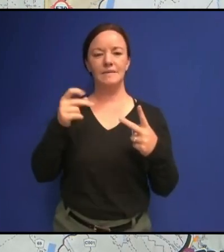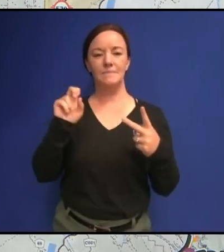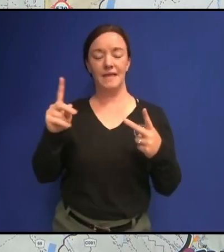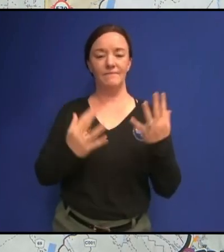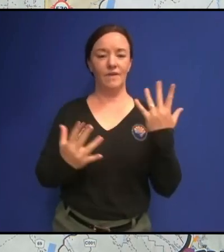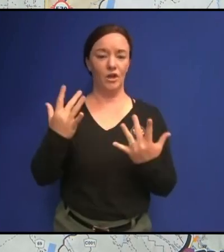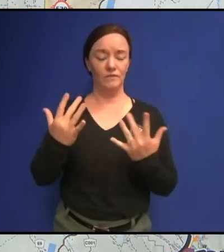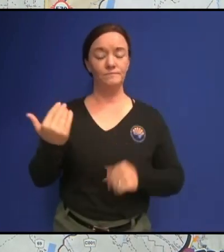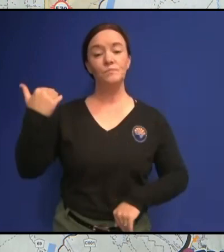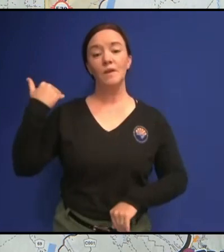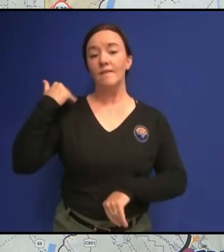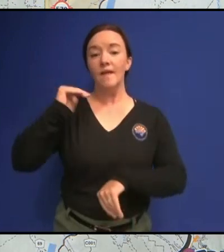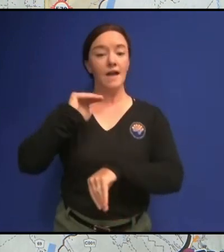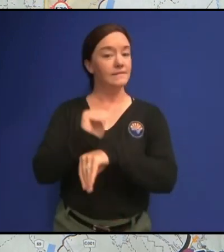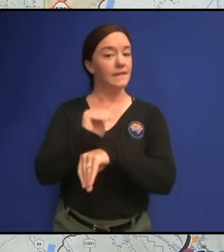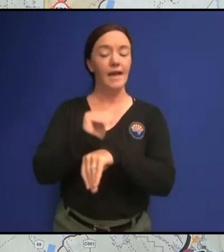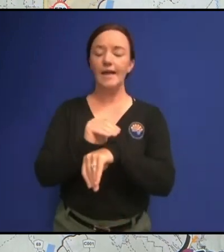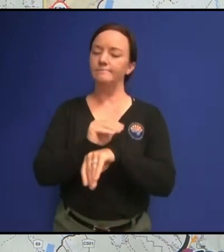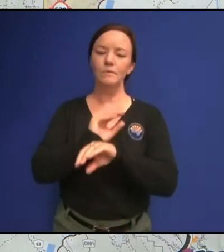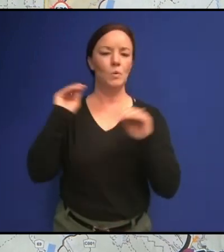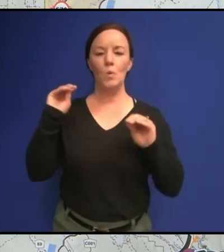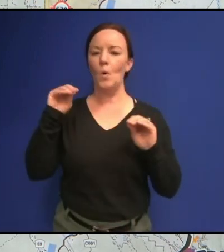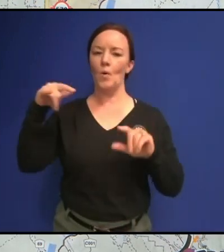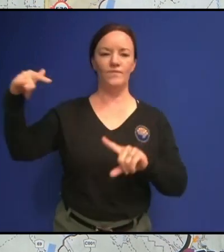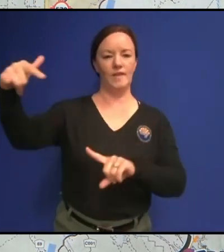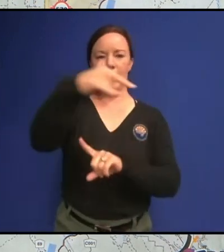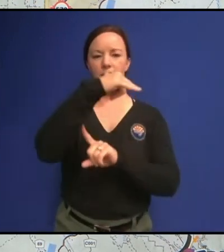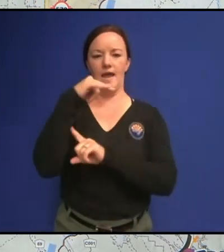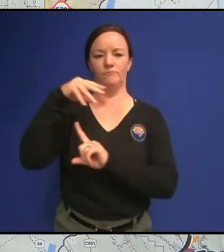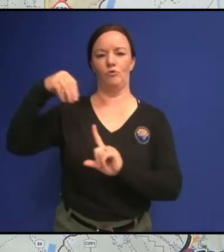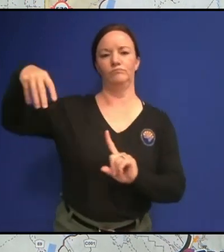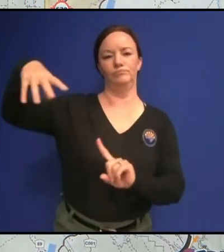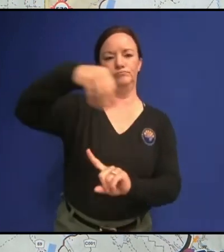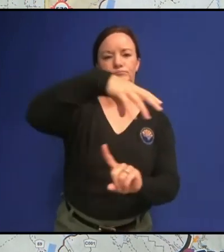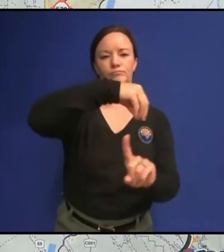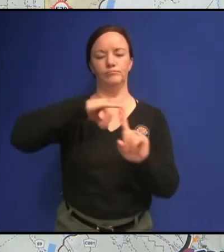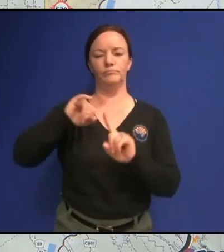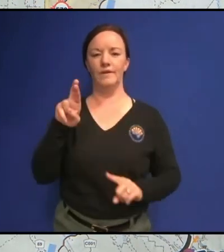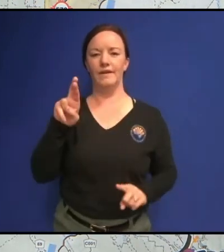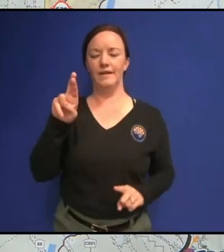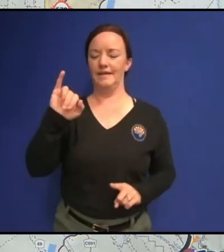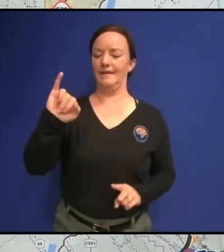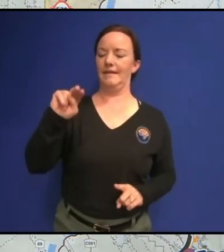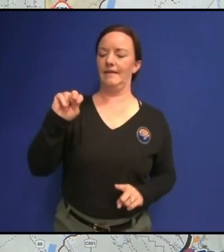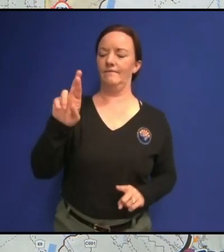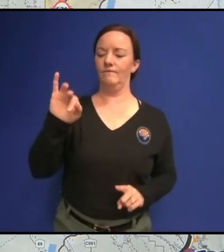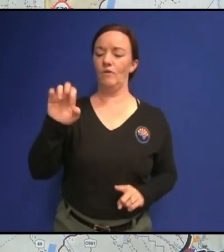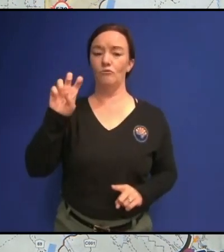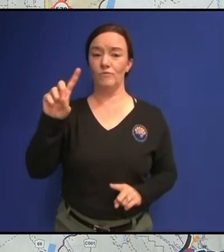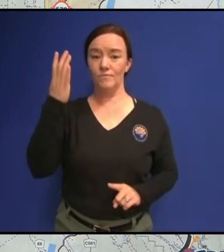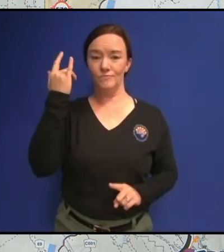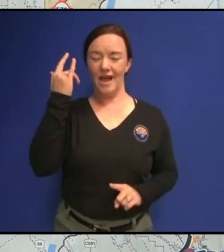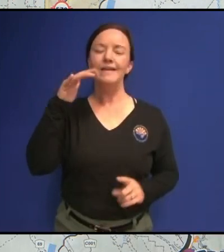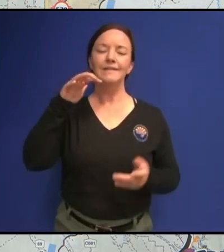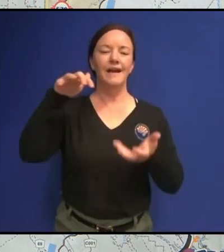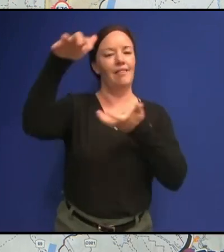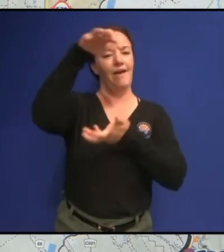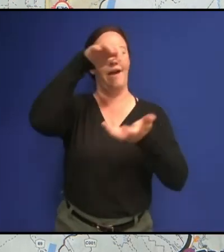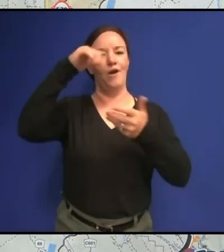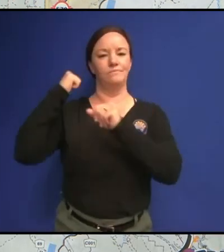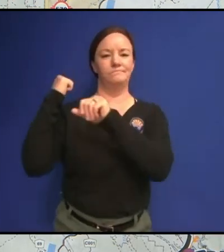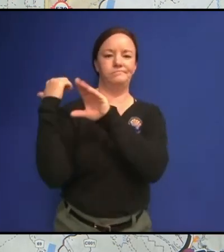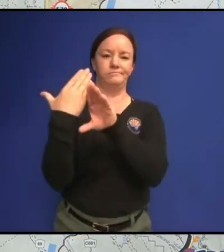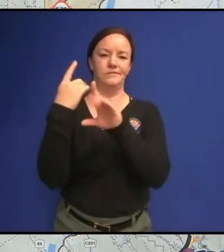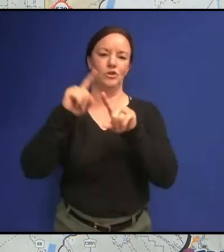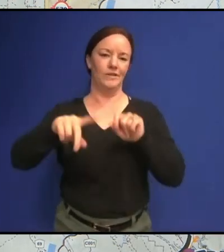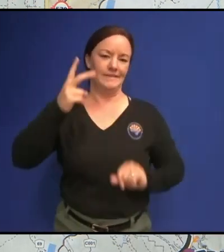not get an IR flight because of the cloud cover that was over the fire area. So we're continuing to report the